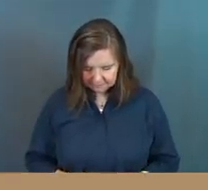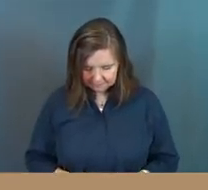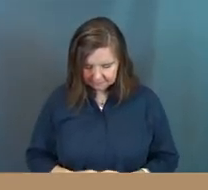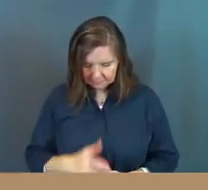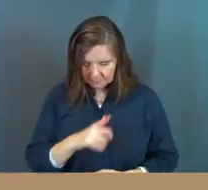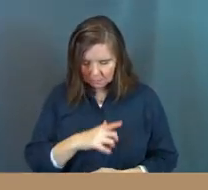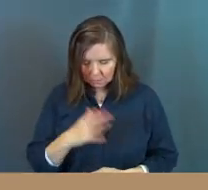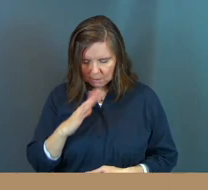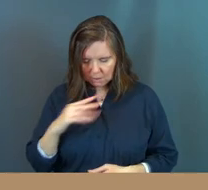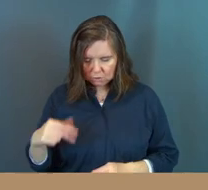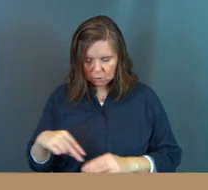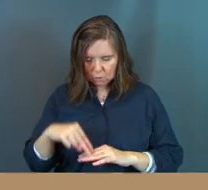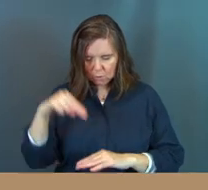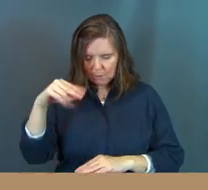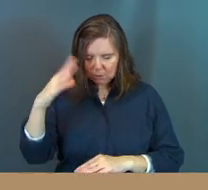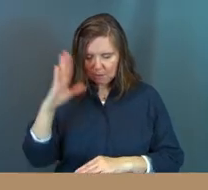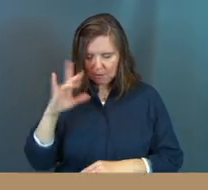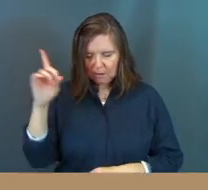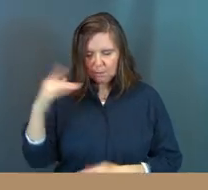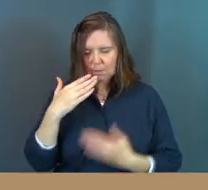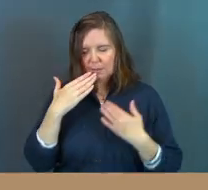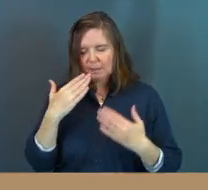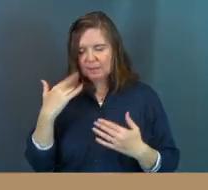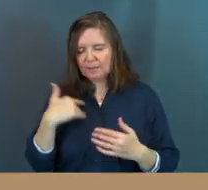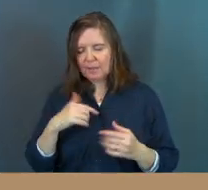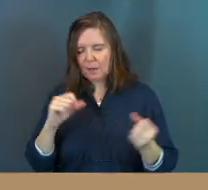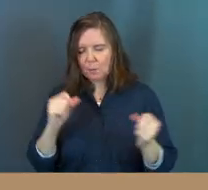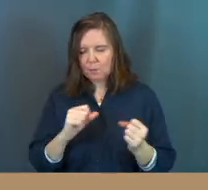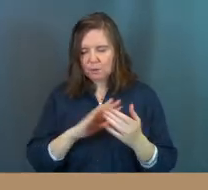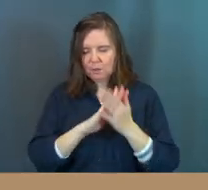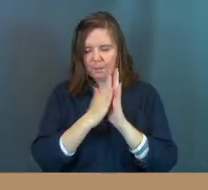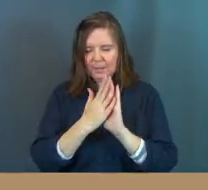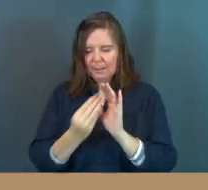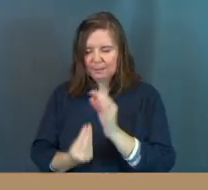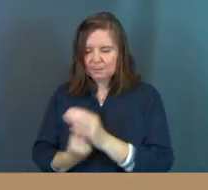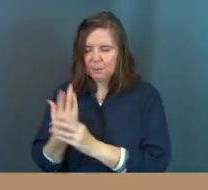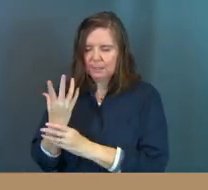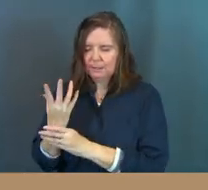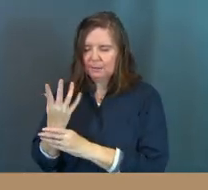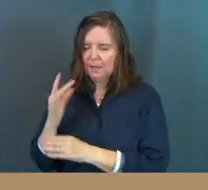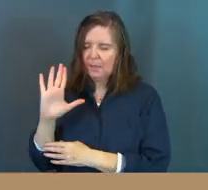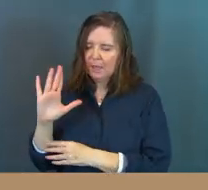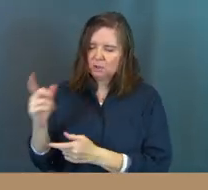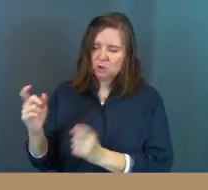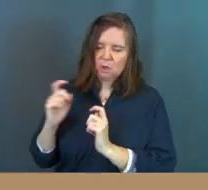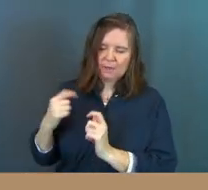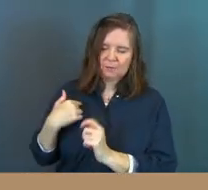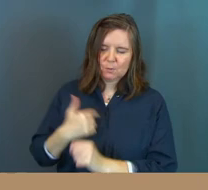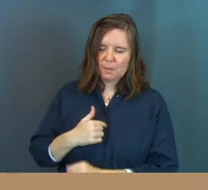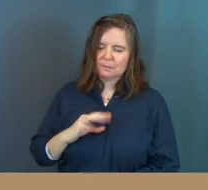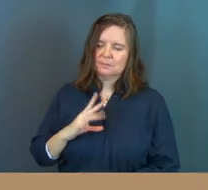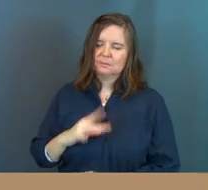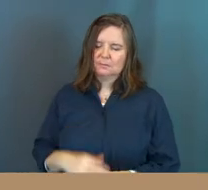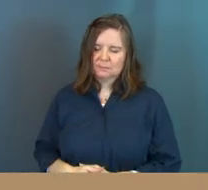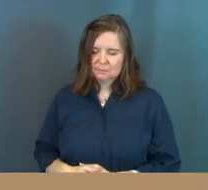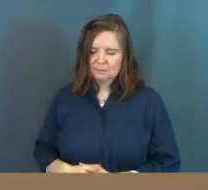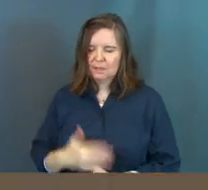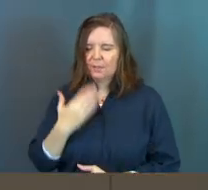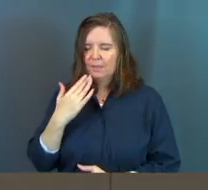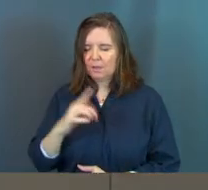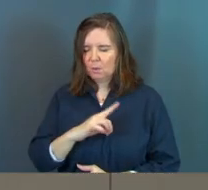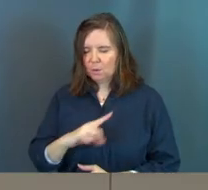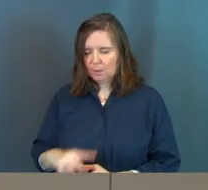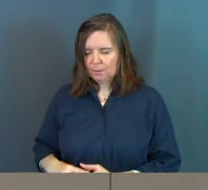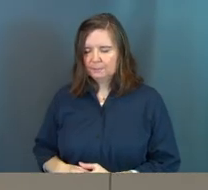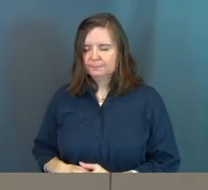Lord God, you're the resurrecting God. We thank you that winter turns into spring, and that's your gift to us. Thank you, Lord.